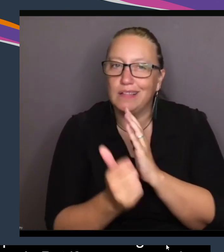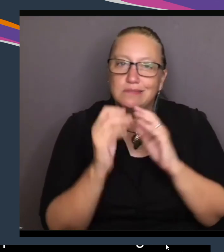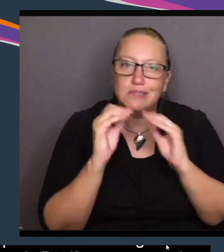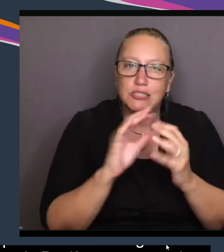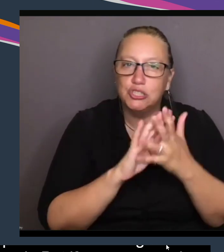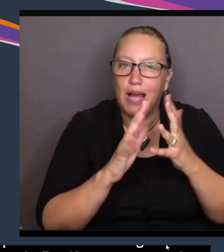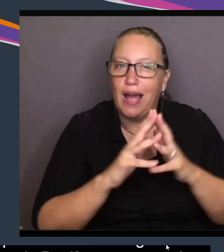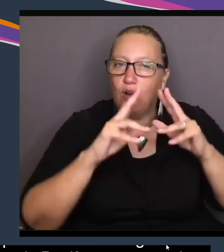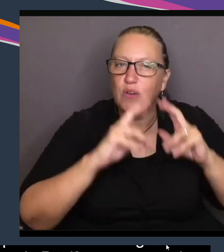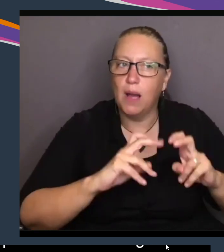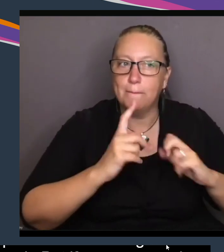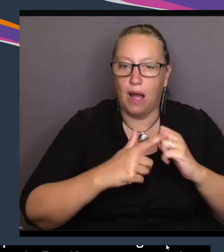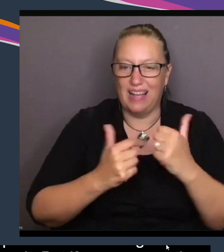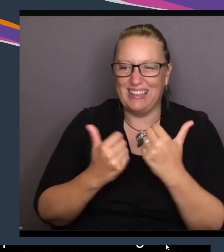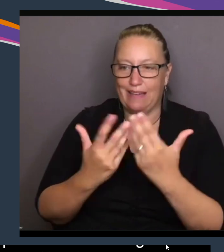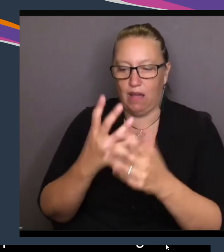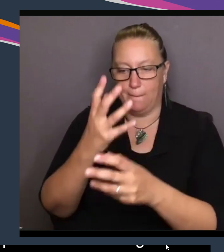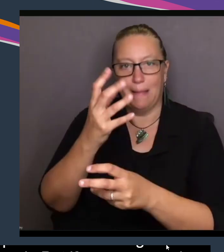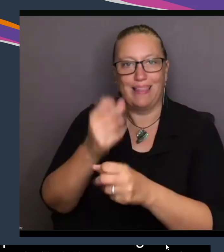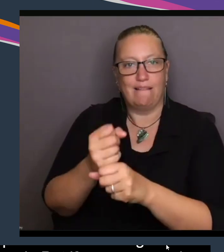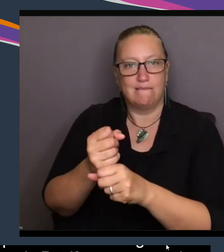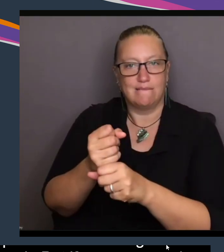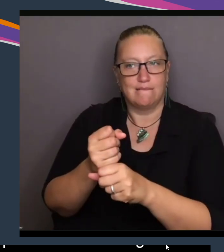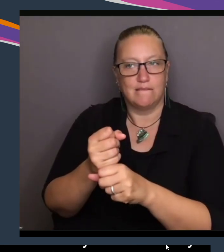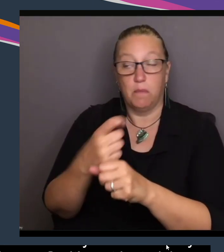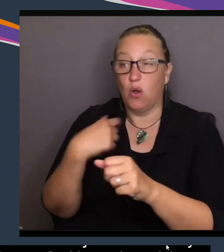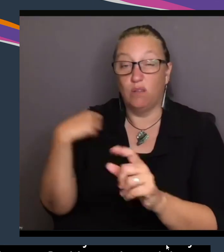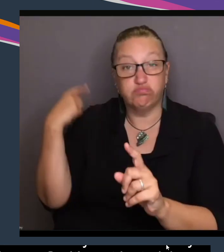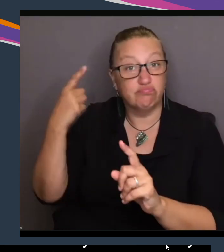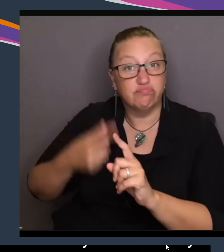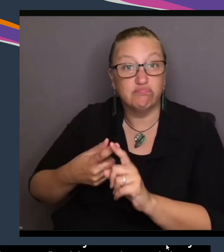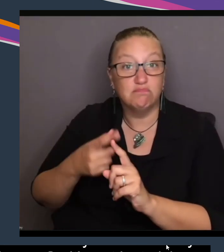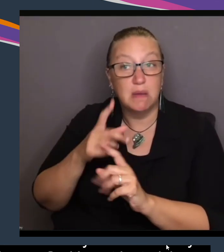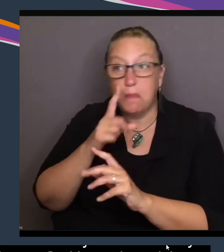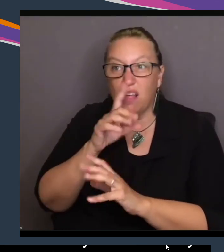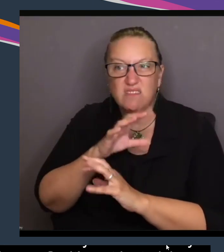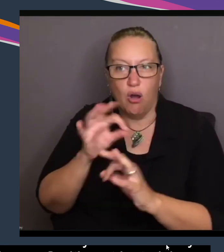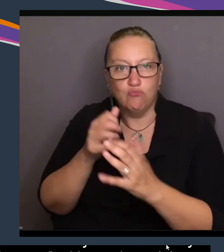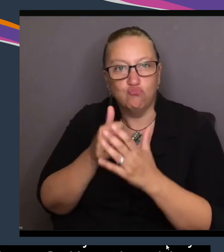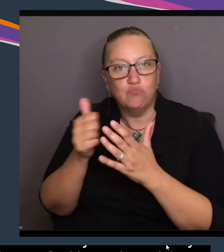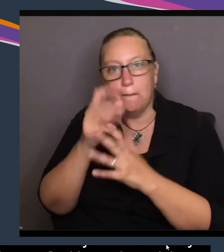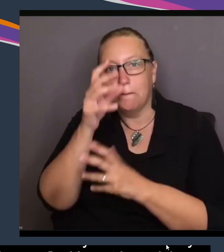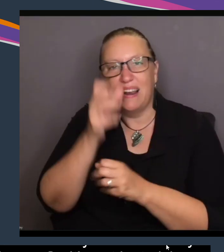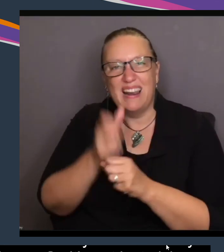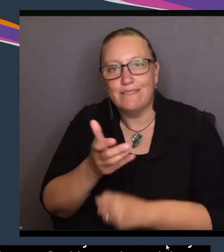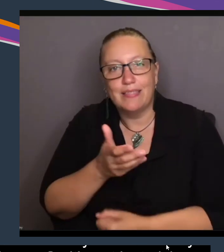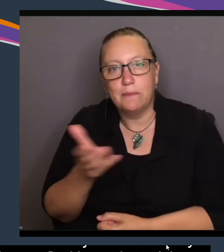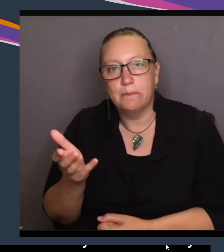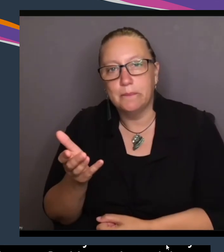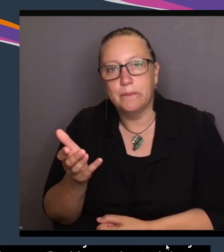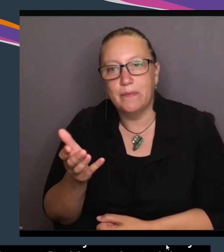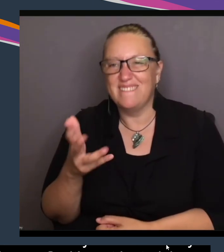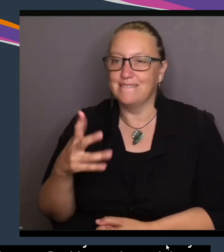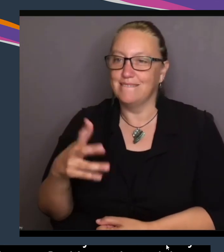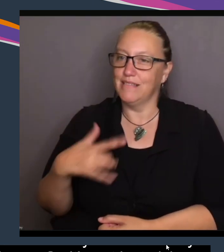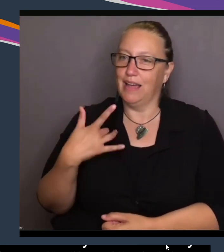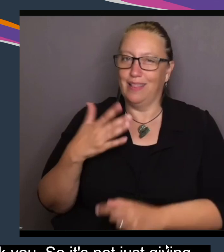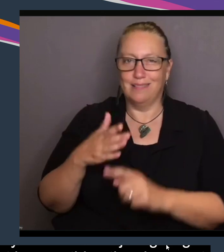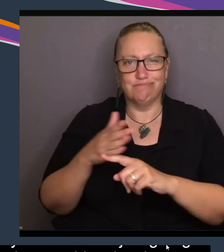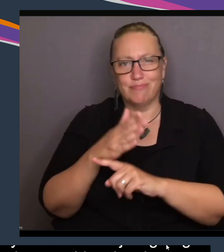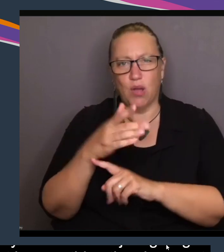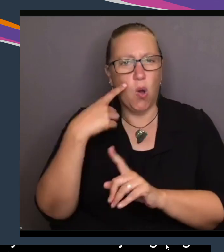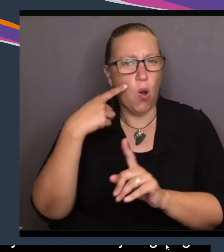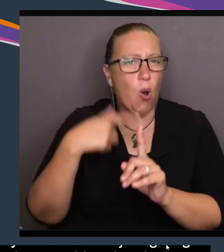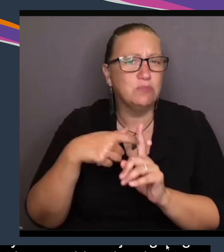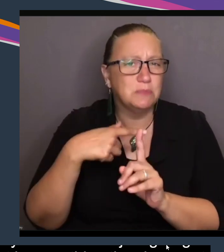that is something they have not always heard. So that's a cause of optimism. And this is something that we see aligns with the values of the National Disability